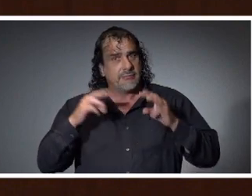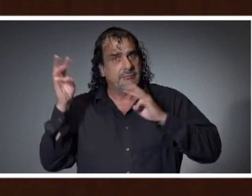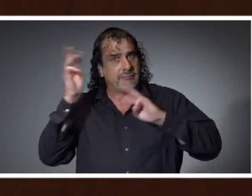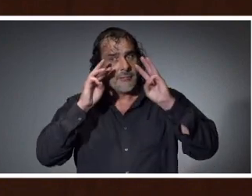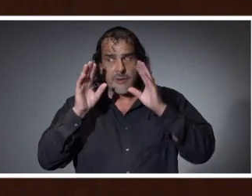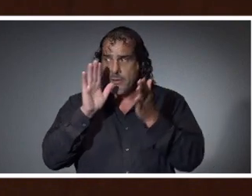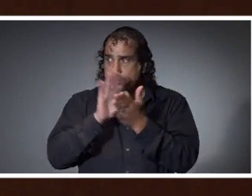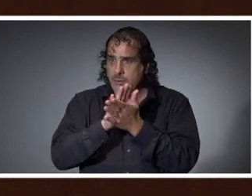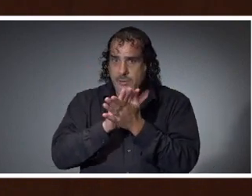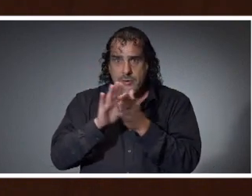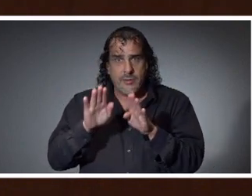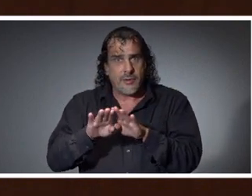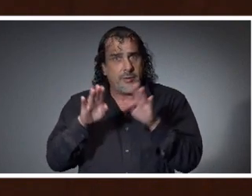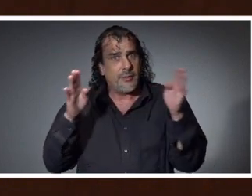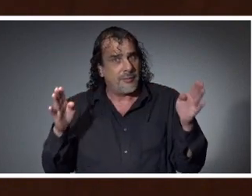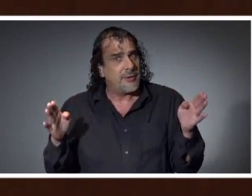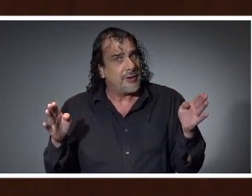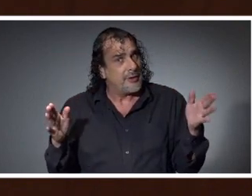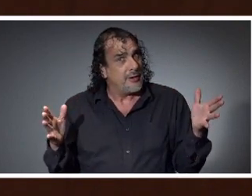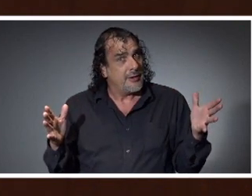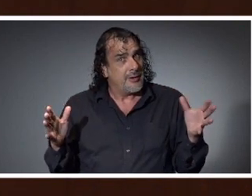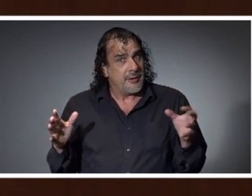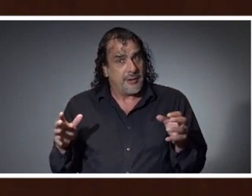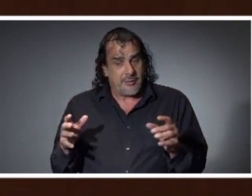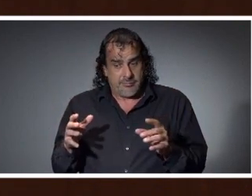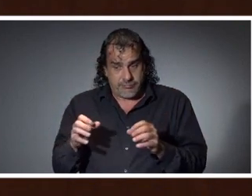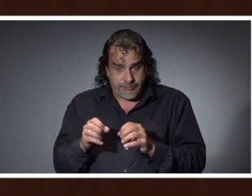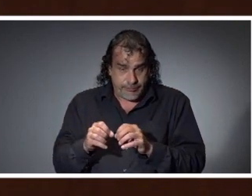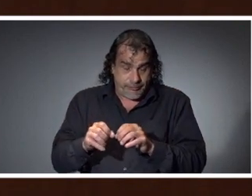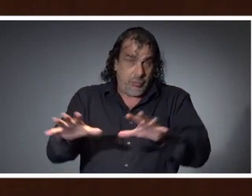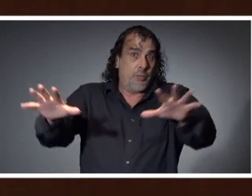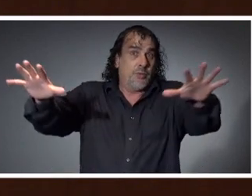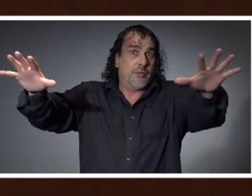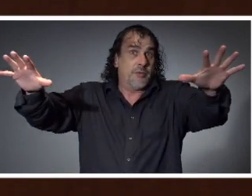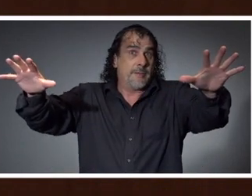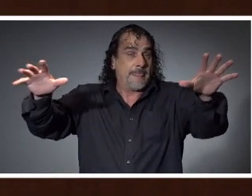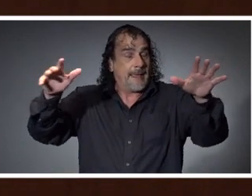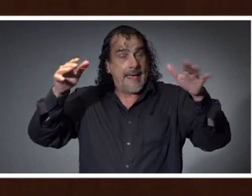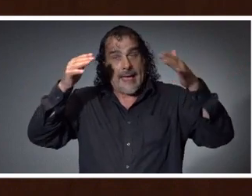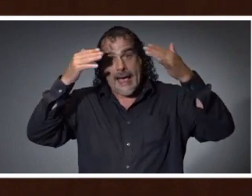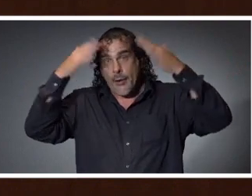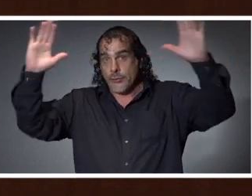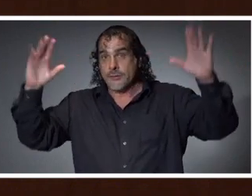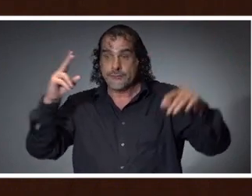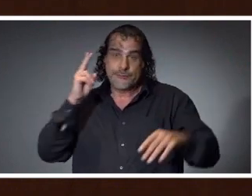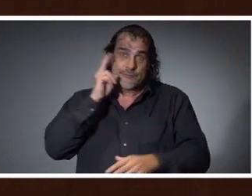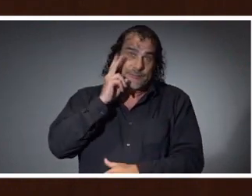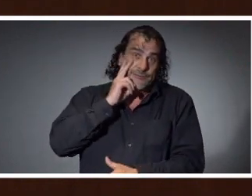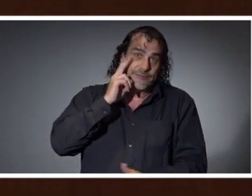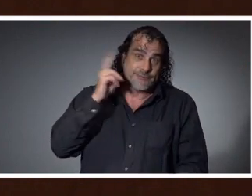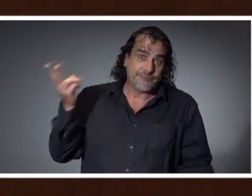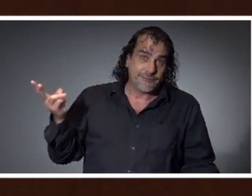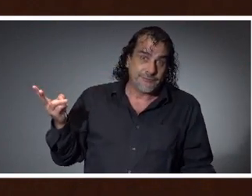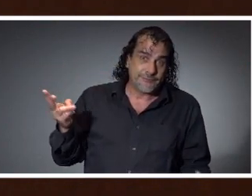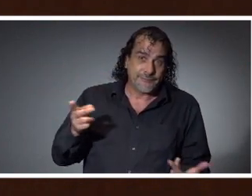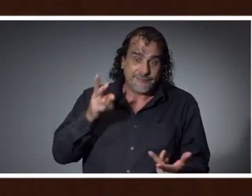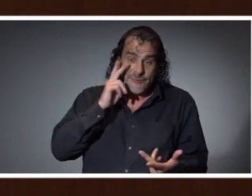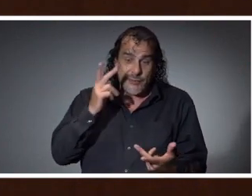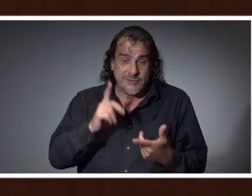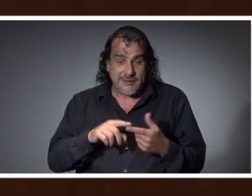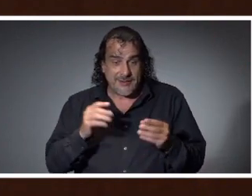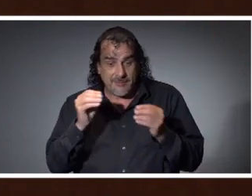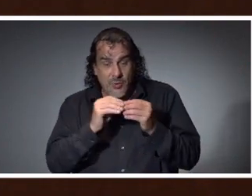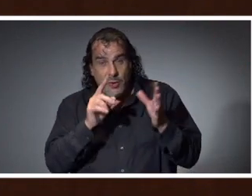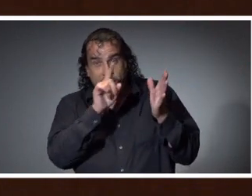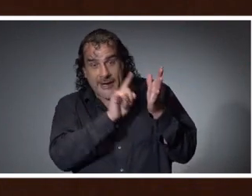starting back up, and could there be an impact from that? And we'll see. As we see some of the age distribution numbers and do more